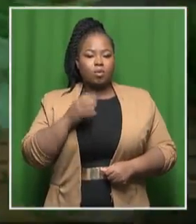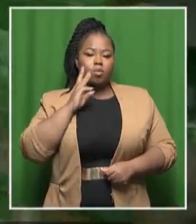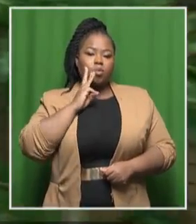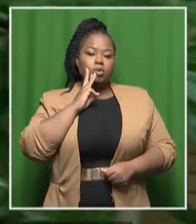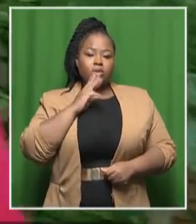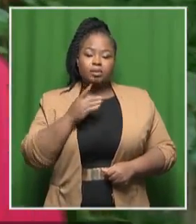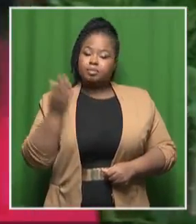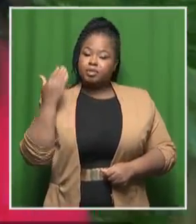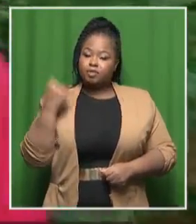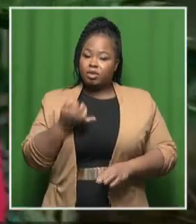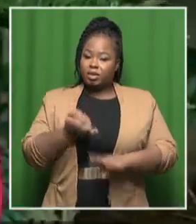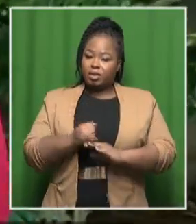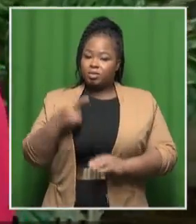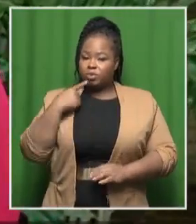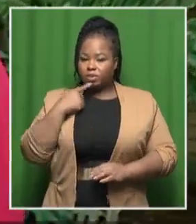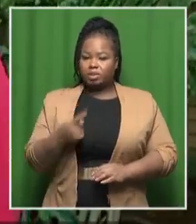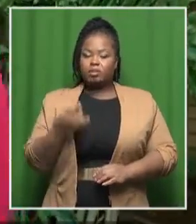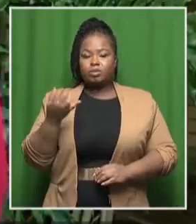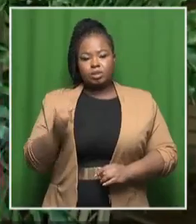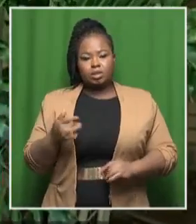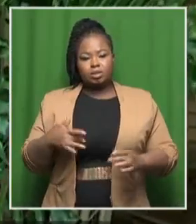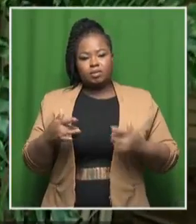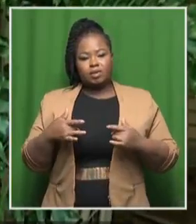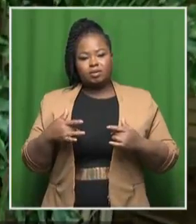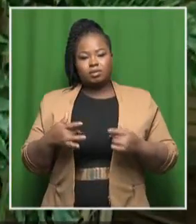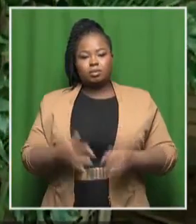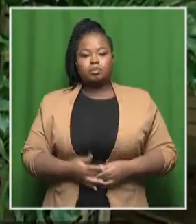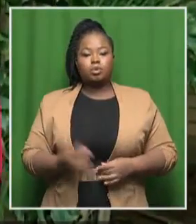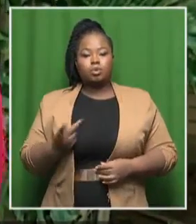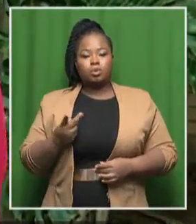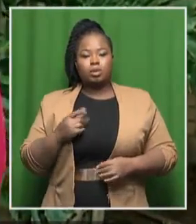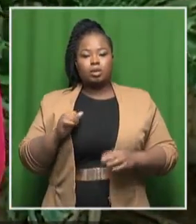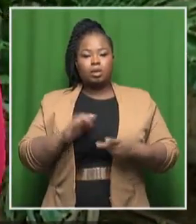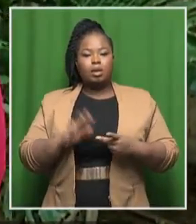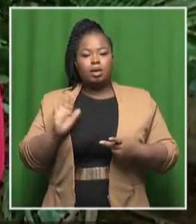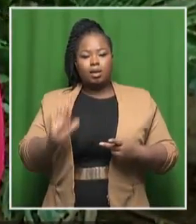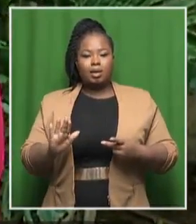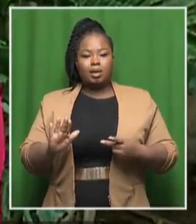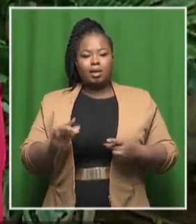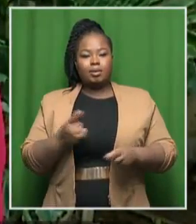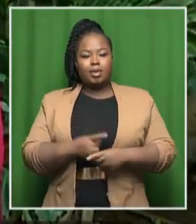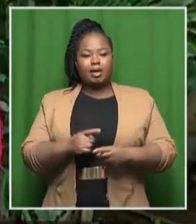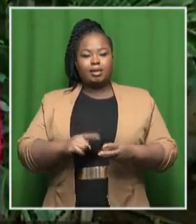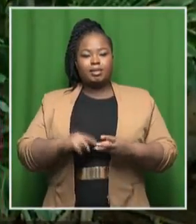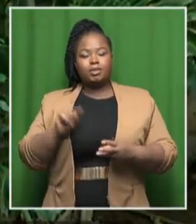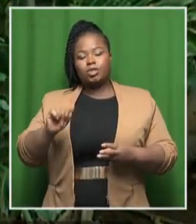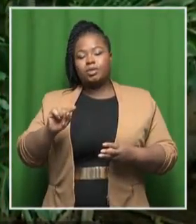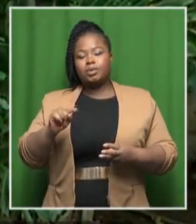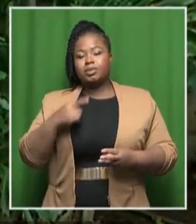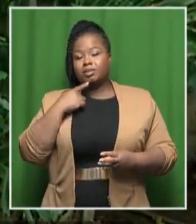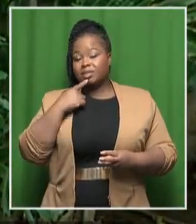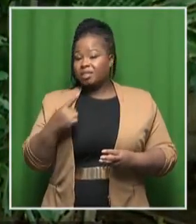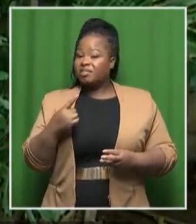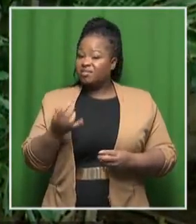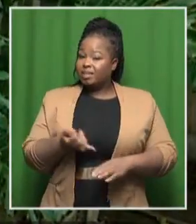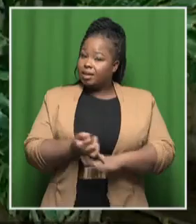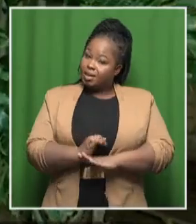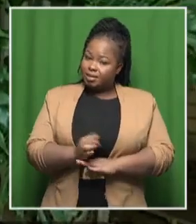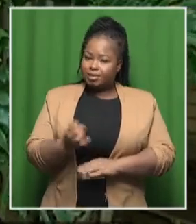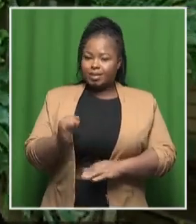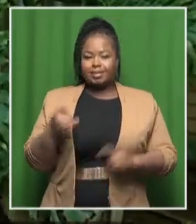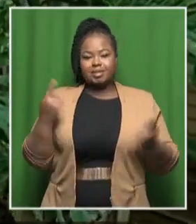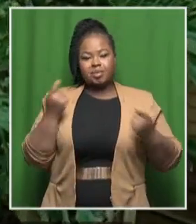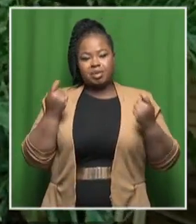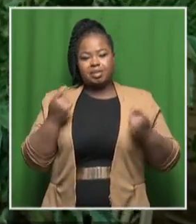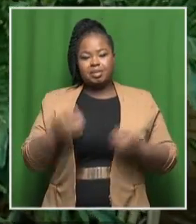obviously you said earlier on we're not out of the woods. We survived a drought of 7 years last year and ensured that no taps ran dry, but you say it's still too early to celebrate